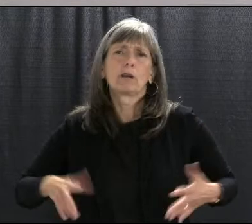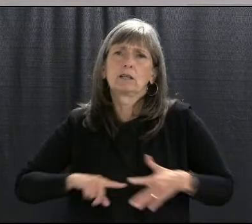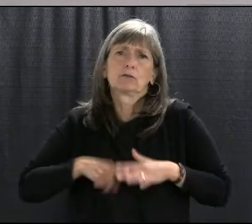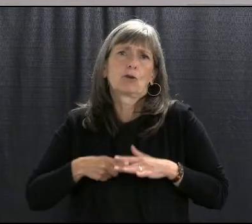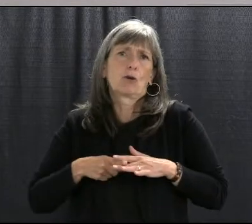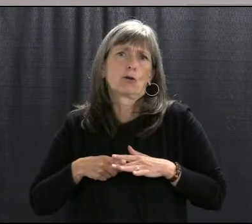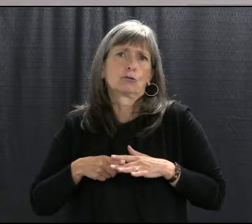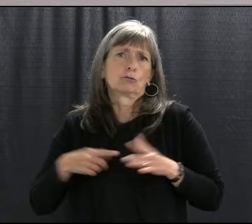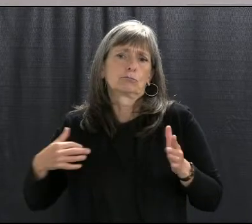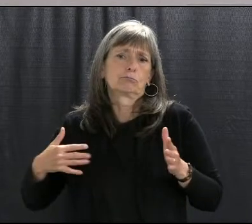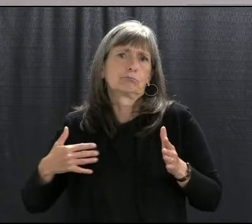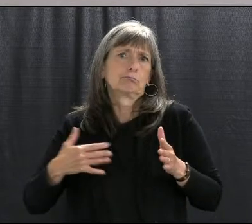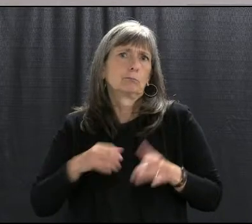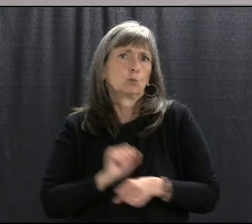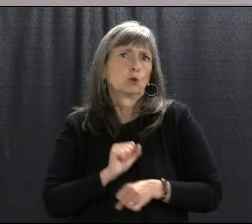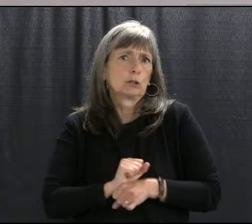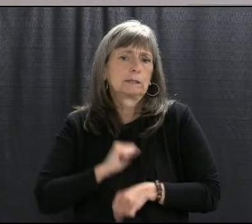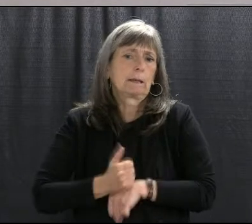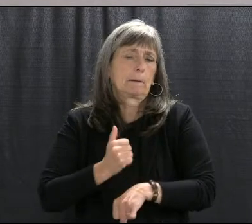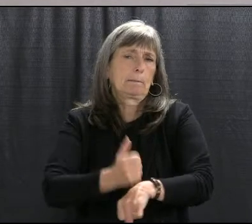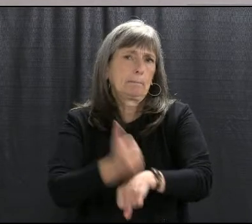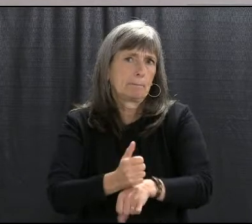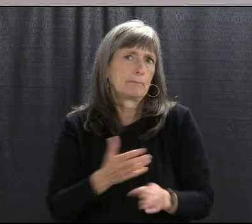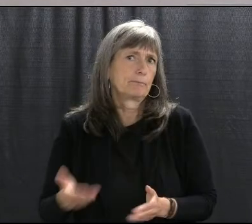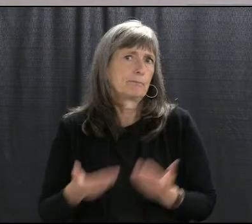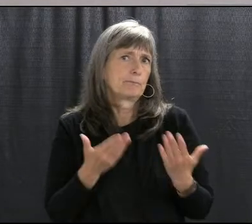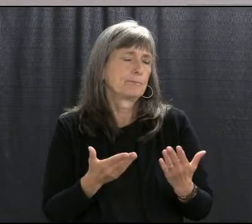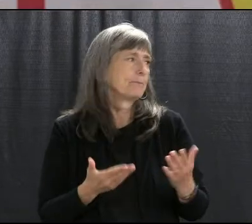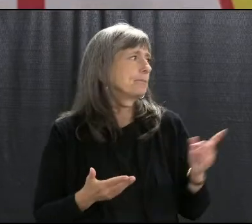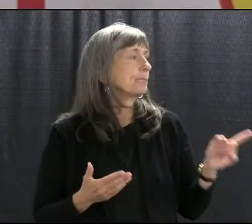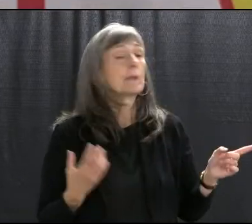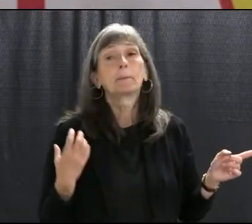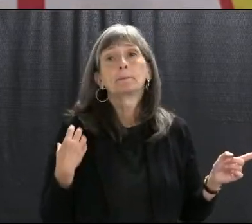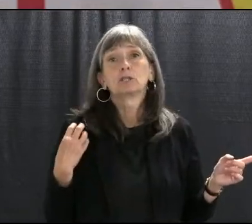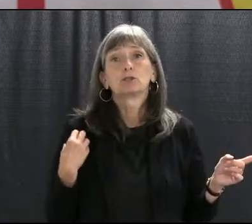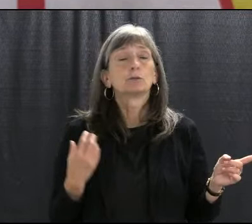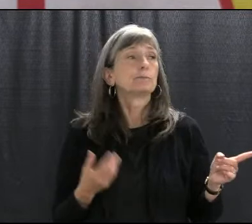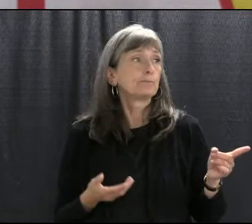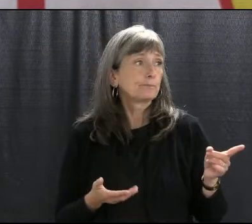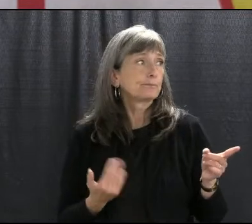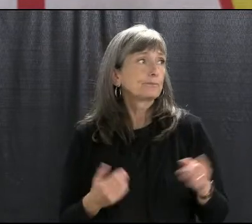important, sorry, Henrika, no, just to add to that answer as well.